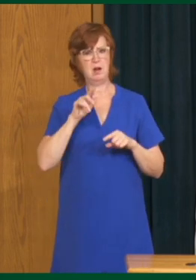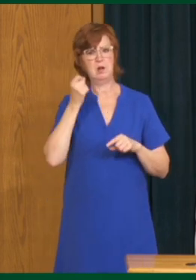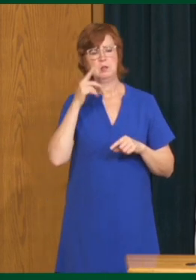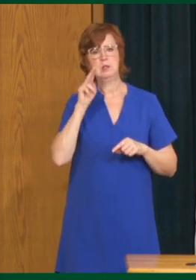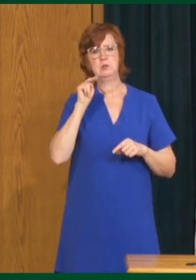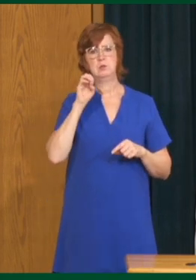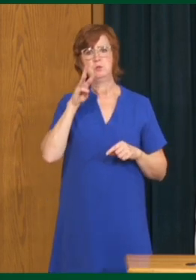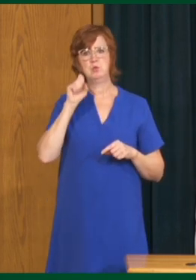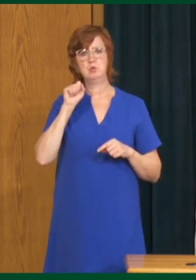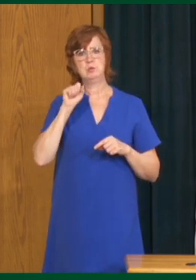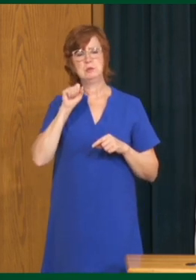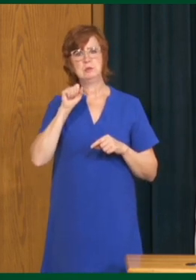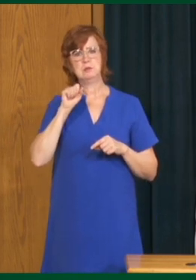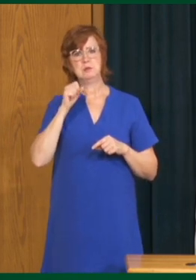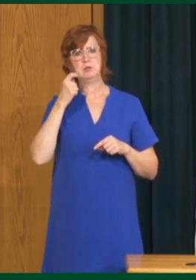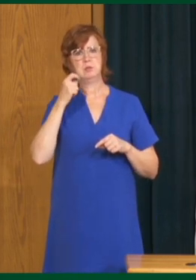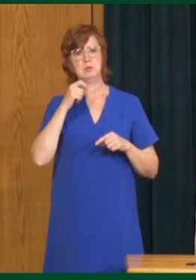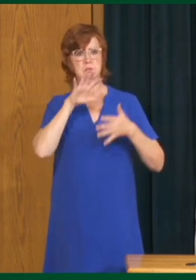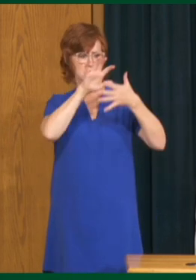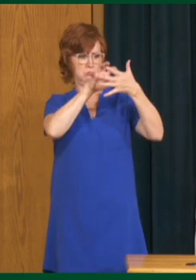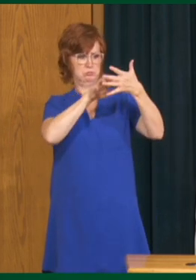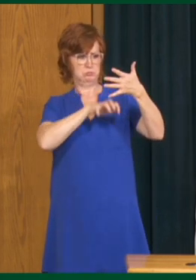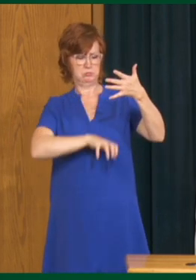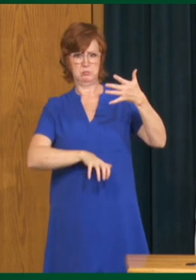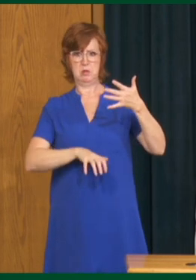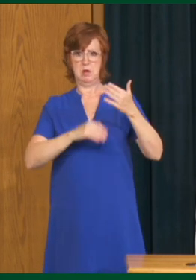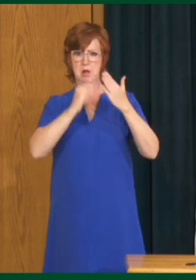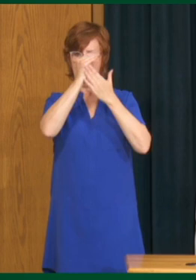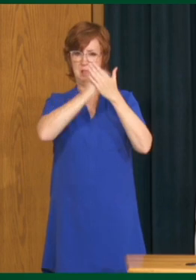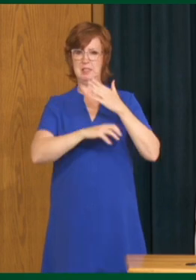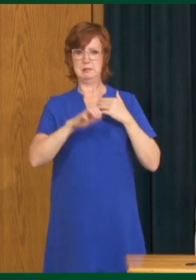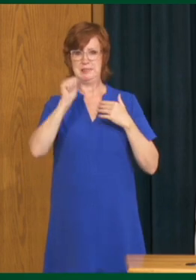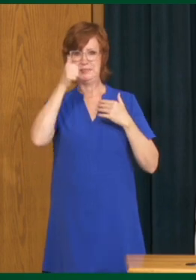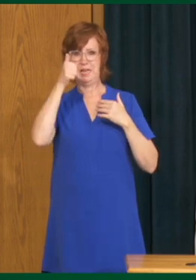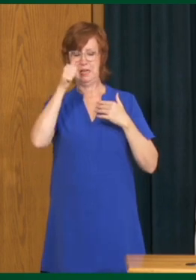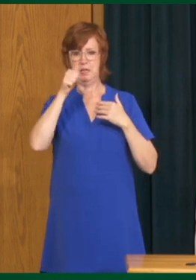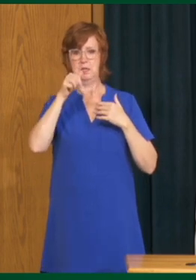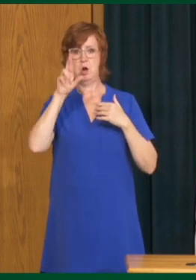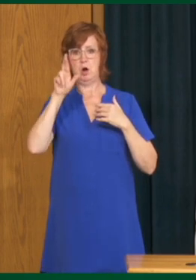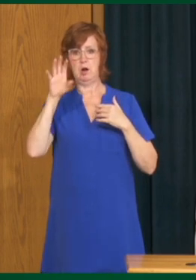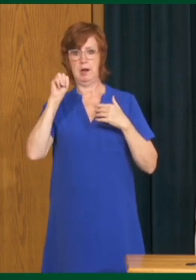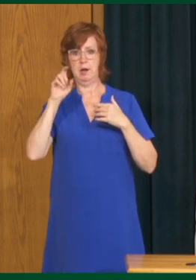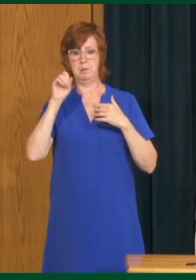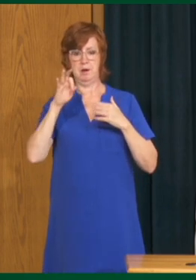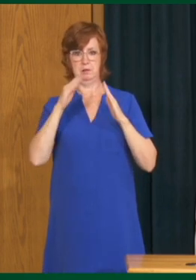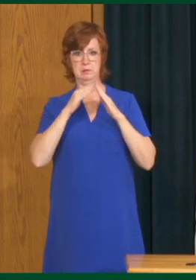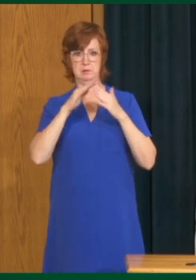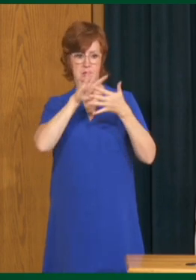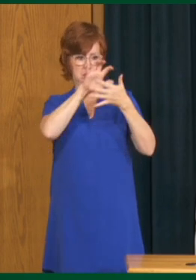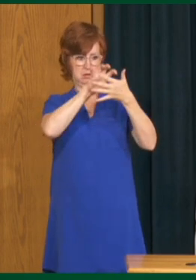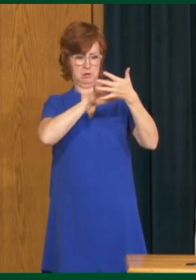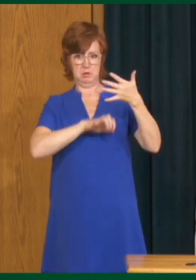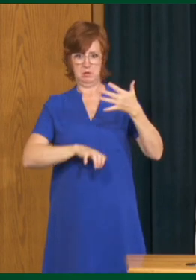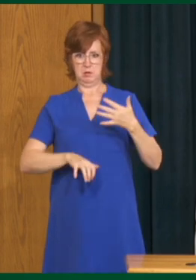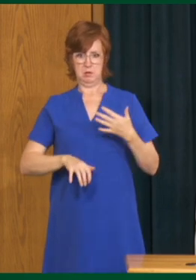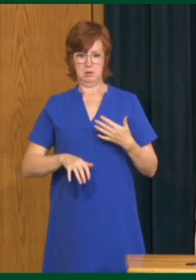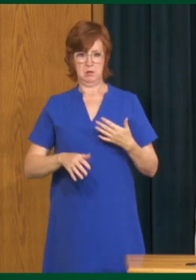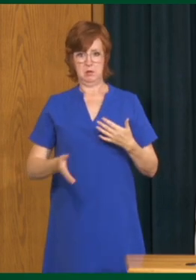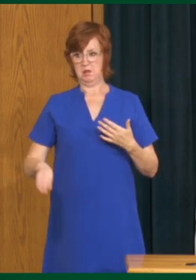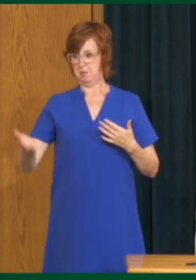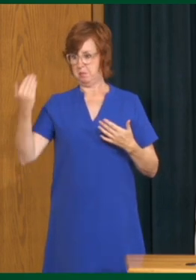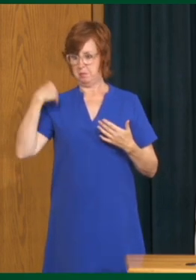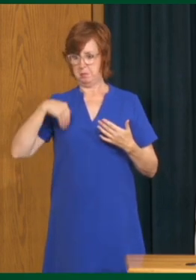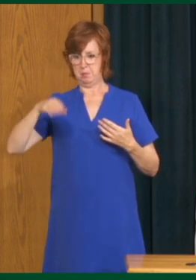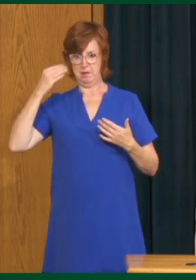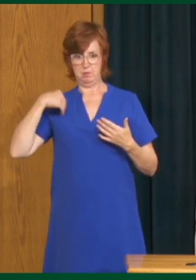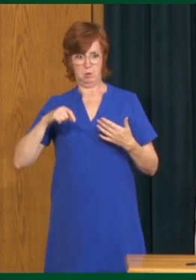listed about 10 or so RMs. I don't recall seeing that much detail except for